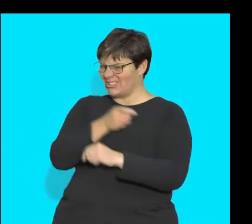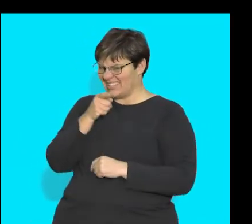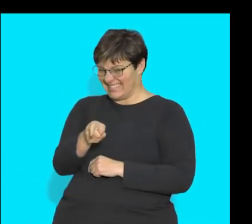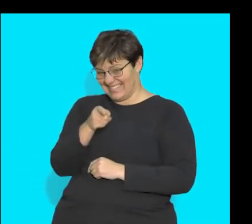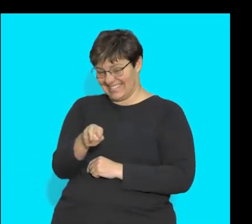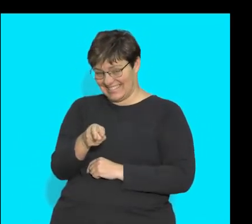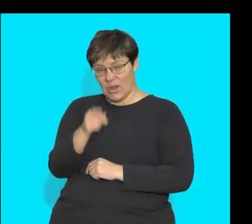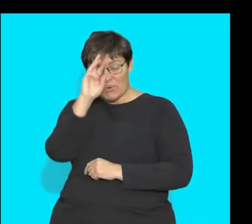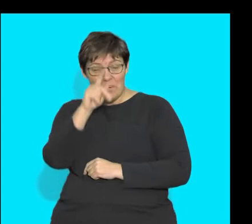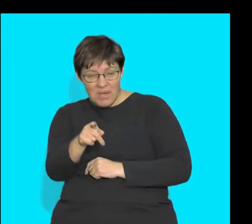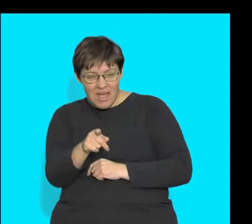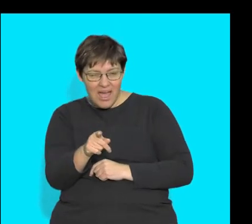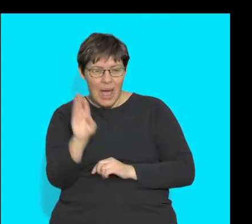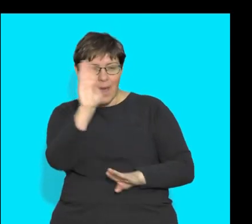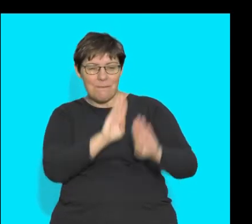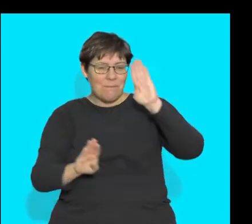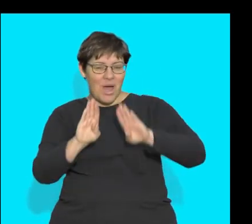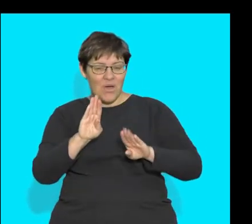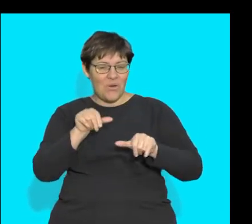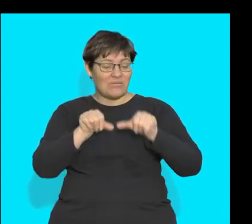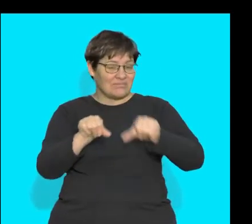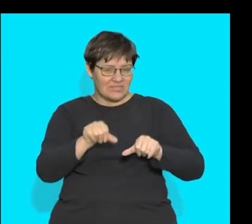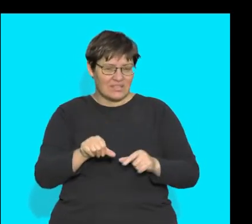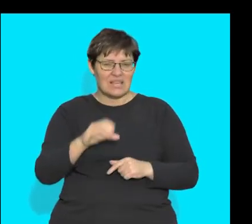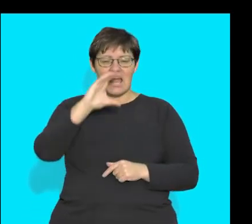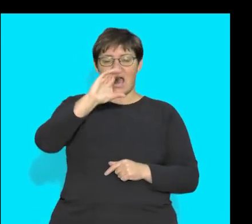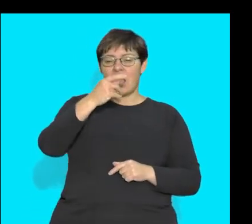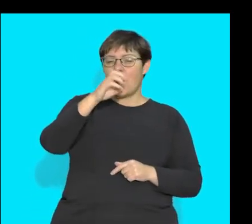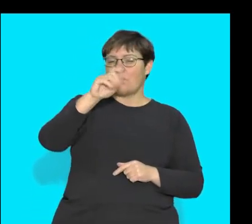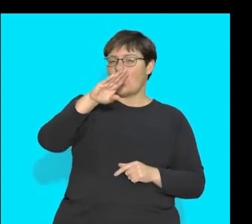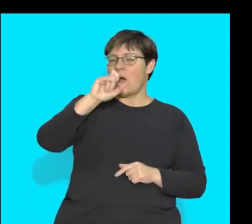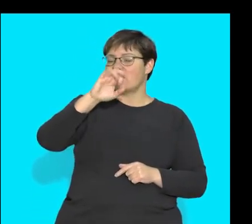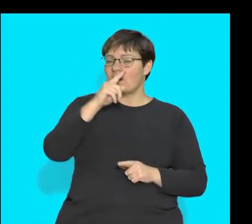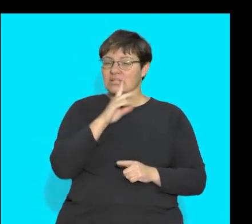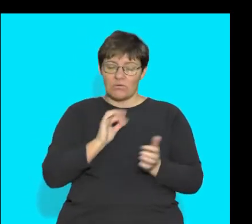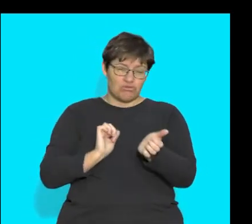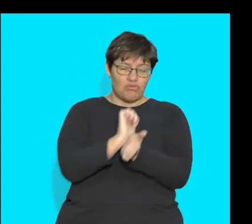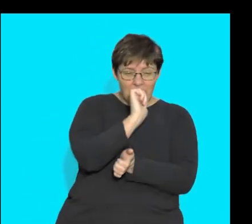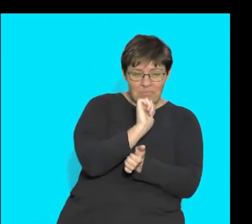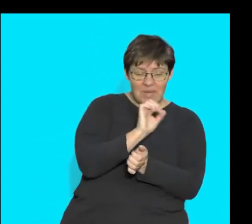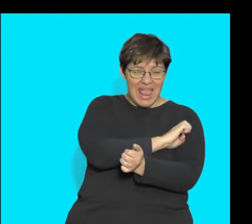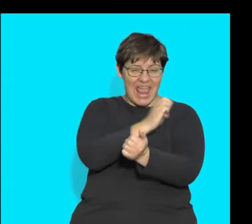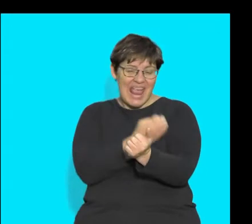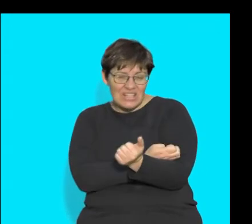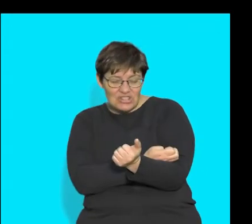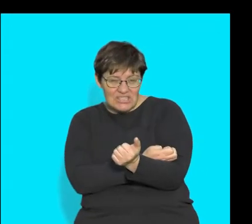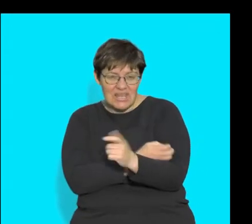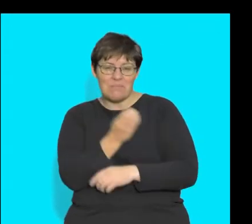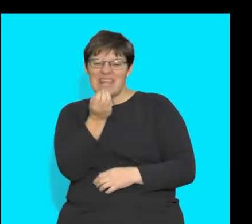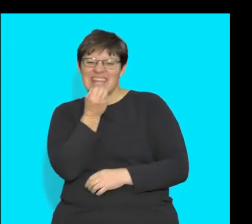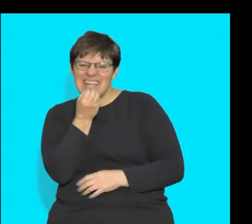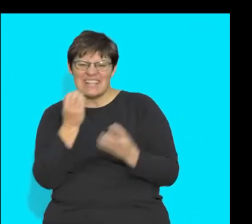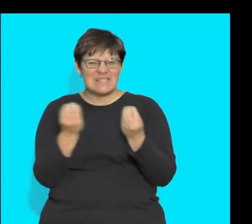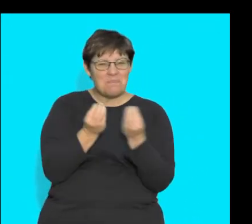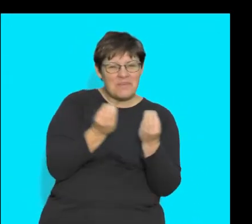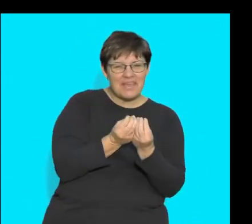energy. Remember when you looked at biochemistry, right? Carbohydrates, we trap the energy, right? When we